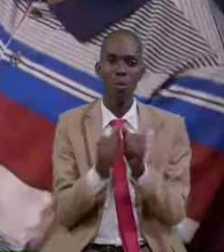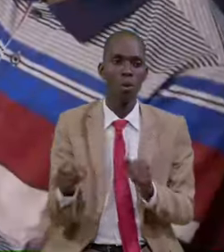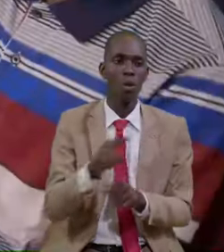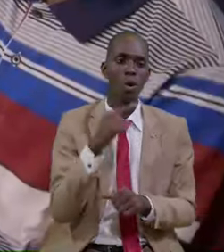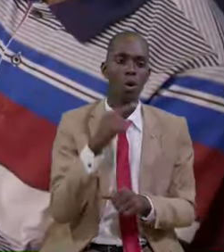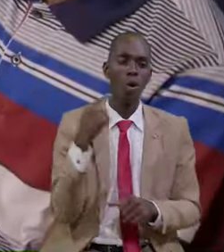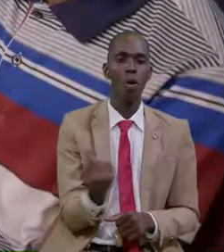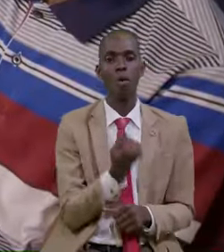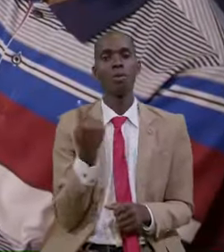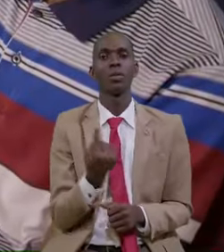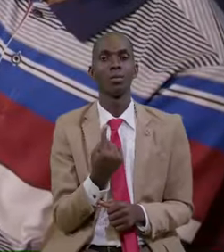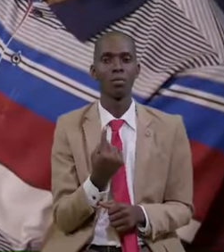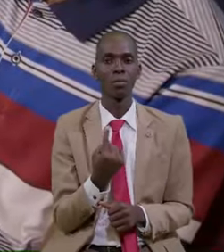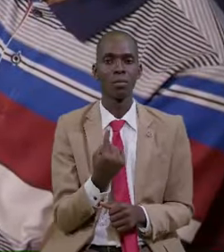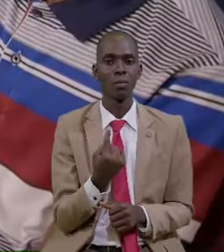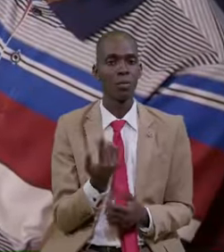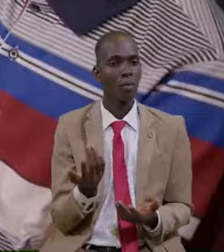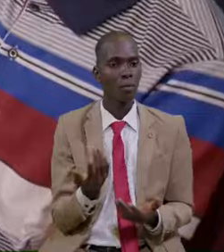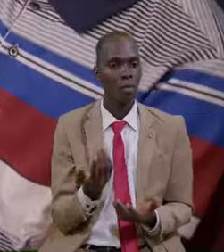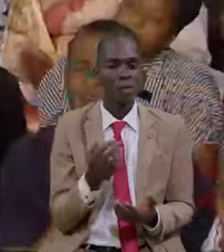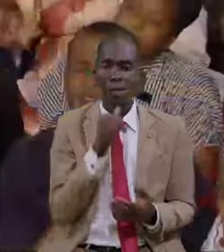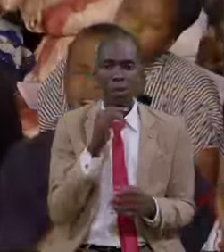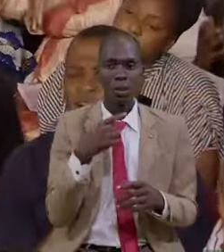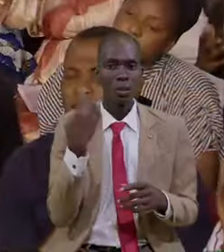always. You didn't hear that one.